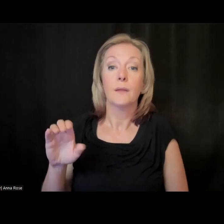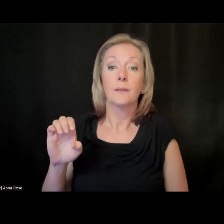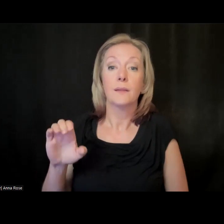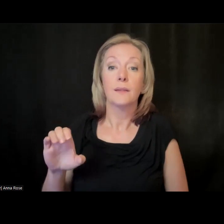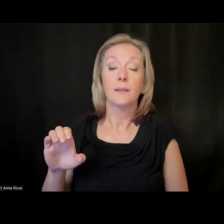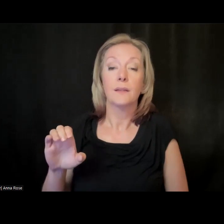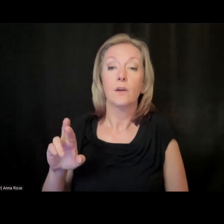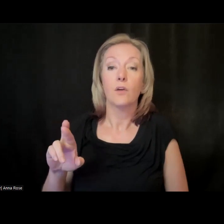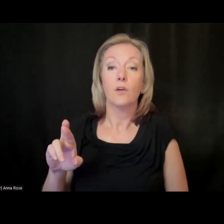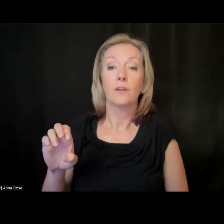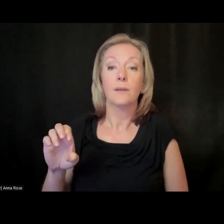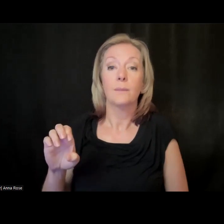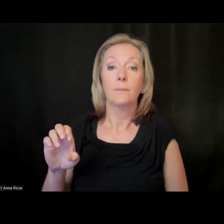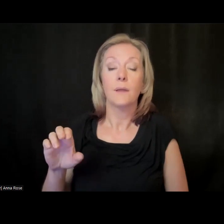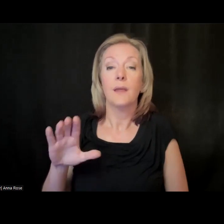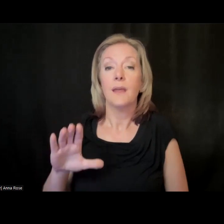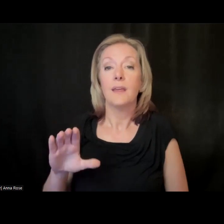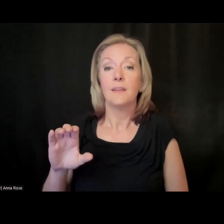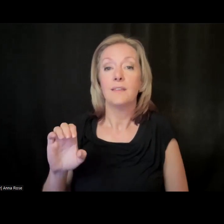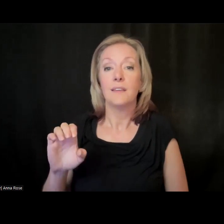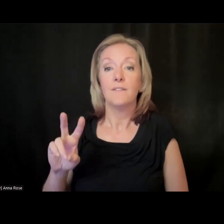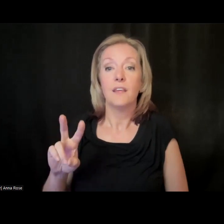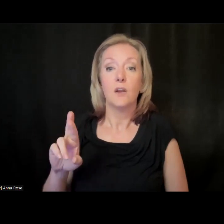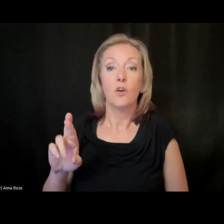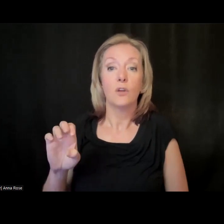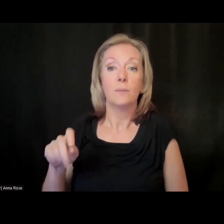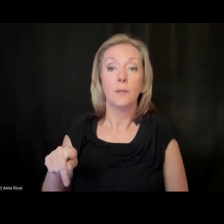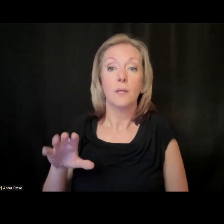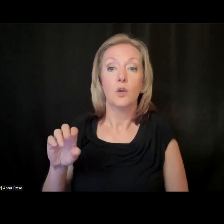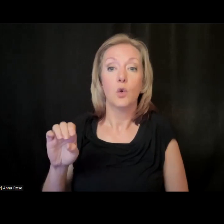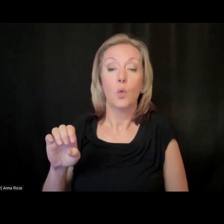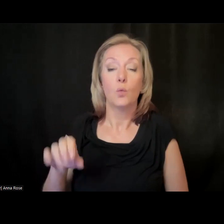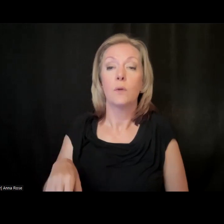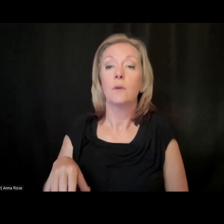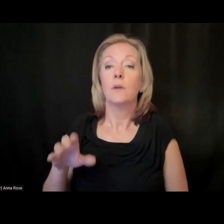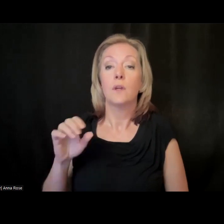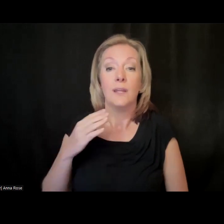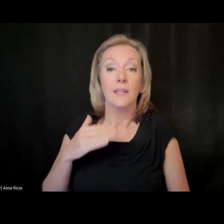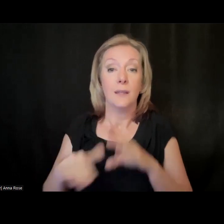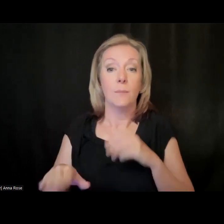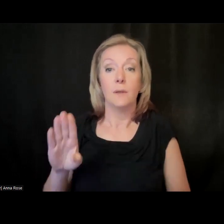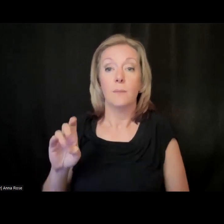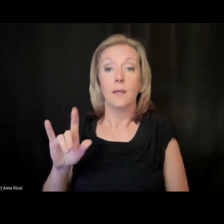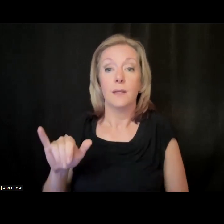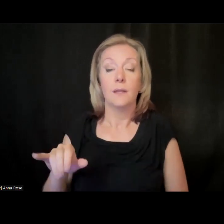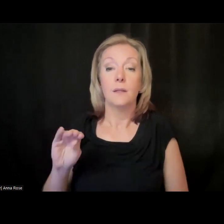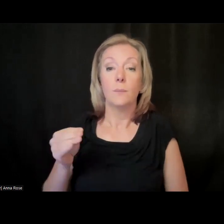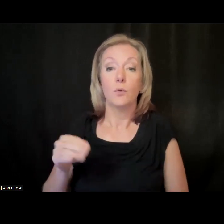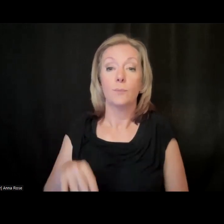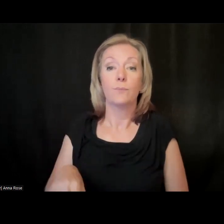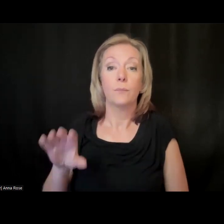to email this to Becky. If you need her email again, maybe Becky will put it in the chat. The code